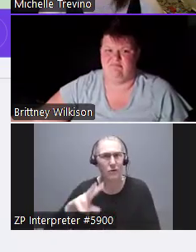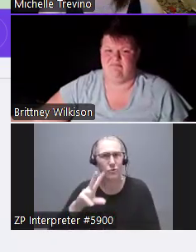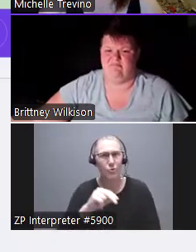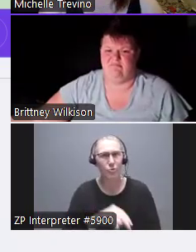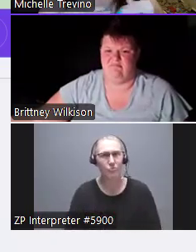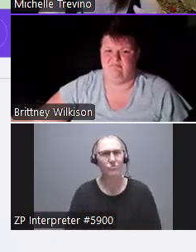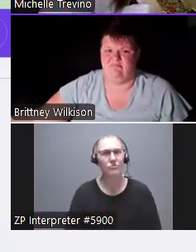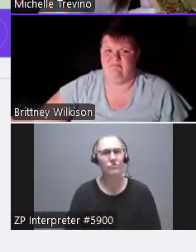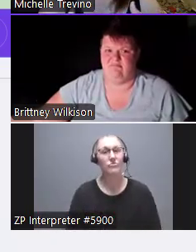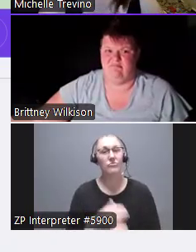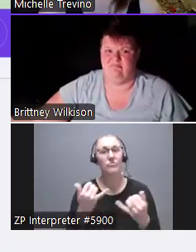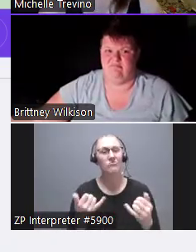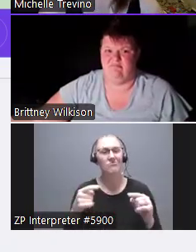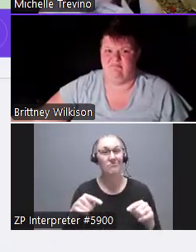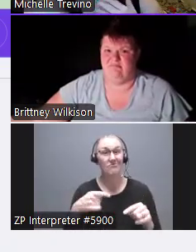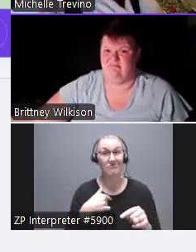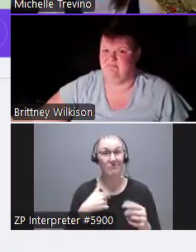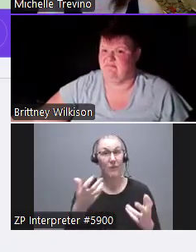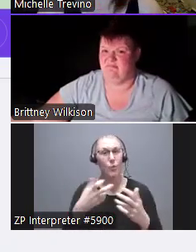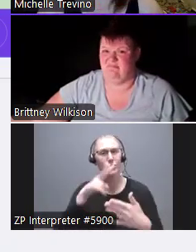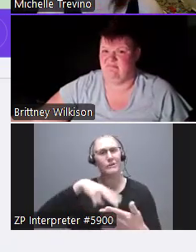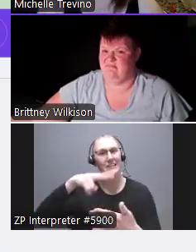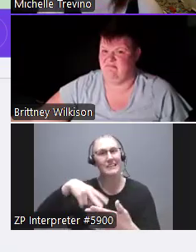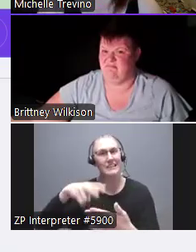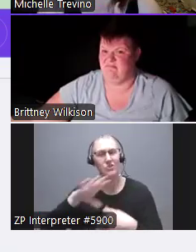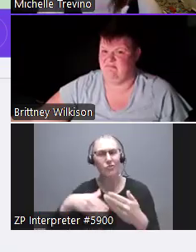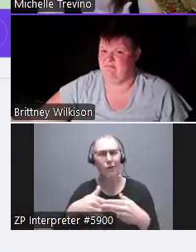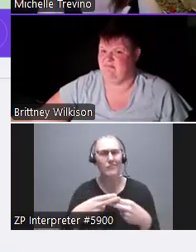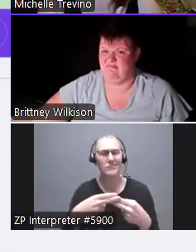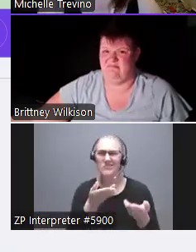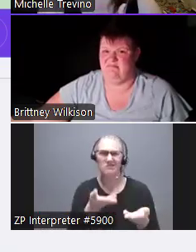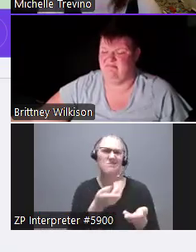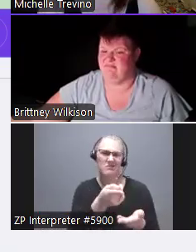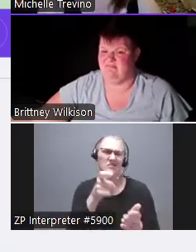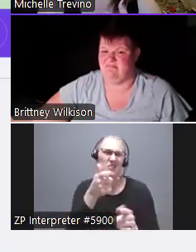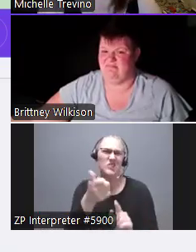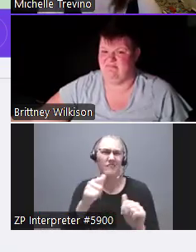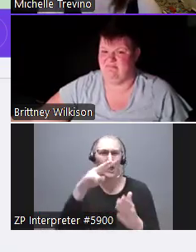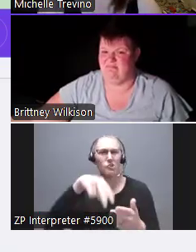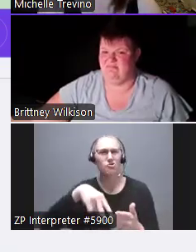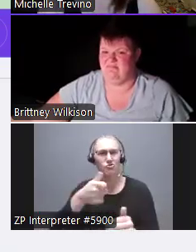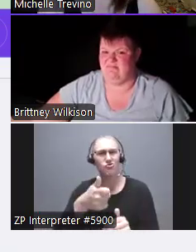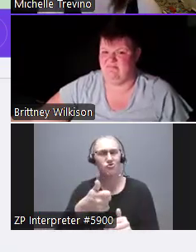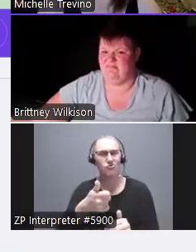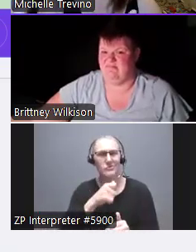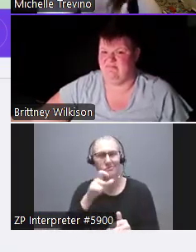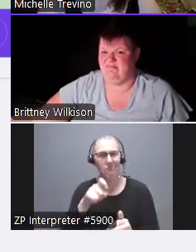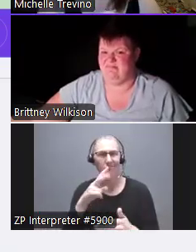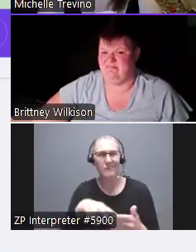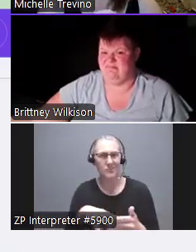I'm not big on reading you the entire slide because it's there. You're going to be reading it most likely while I'm talking,